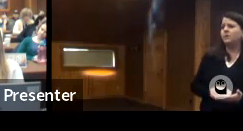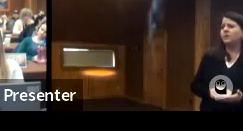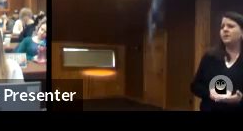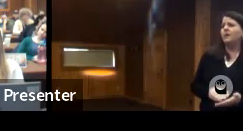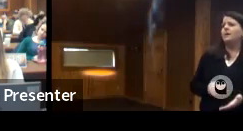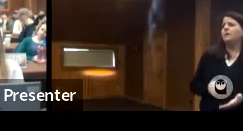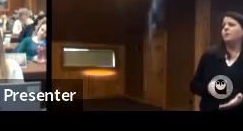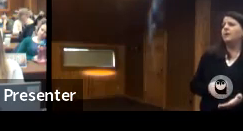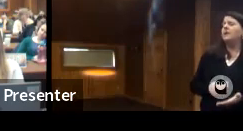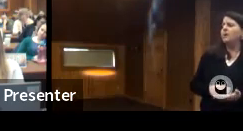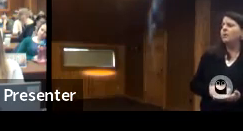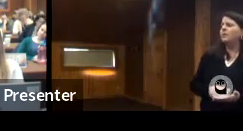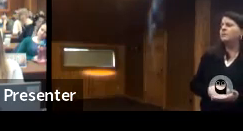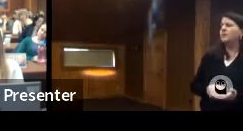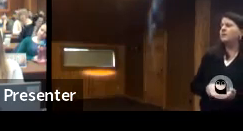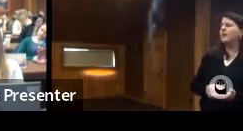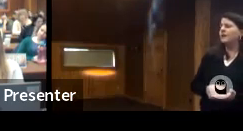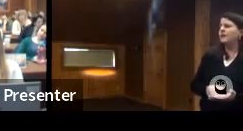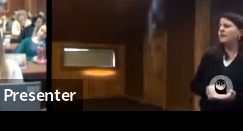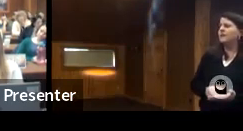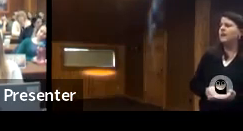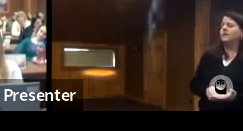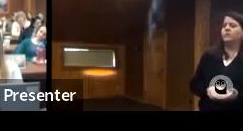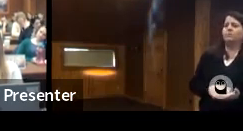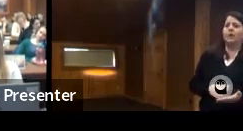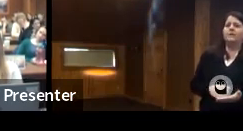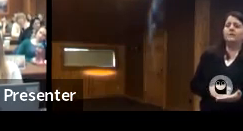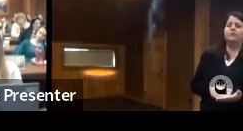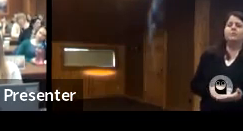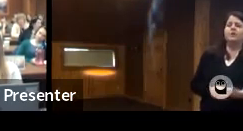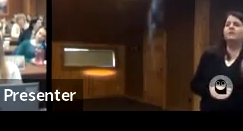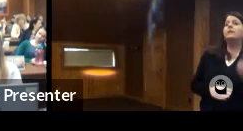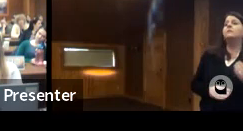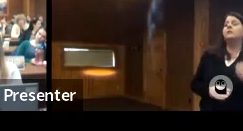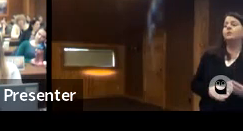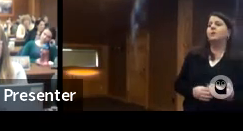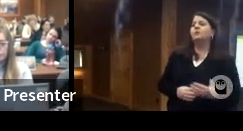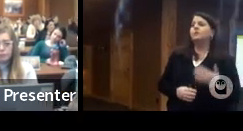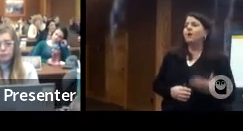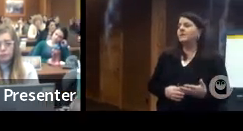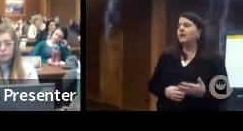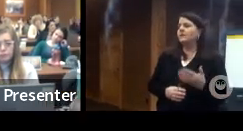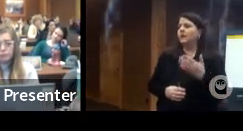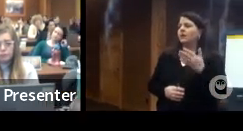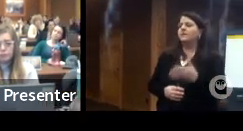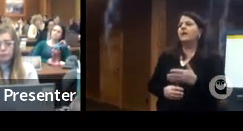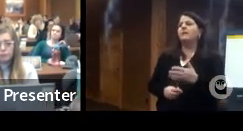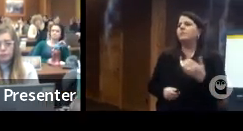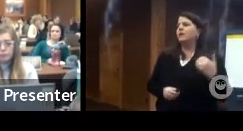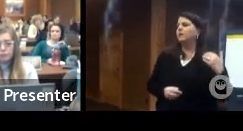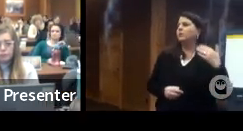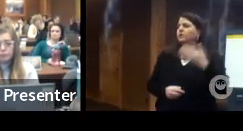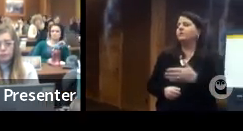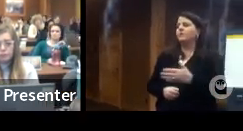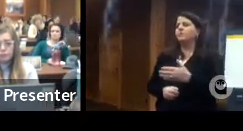need experts. We know that domestic violence is the greatest contributor, single contributor to the homicides in our